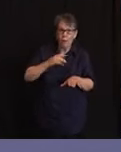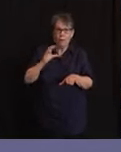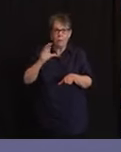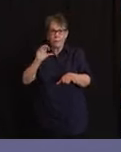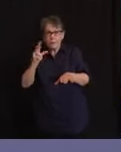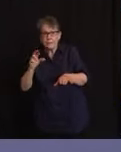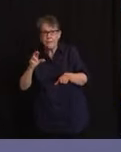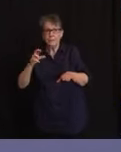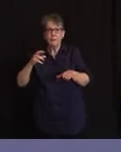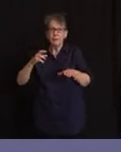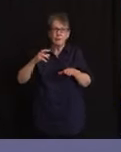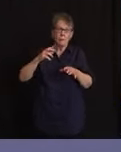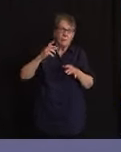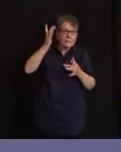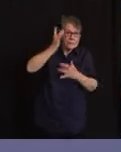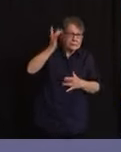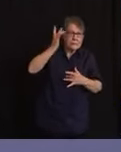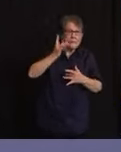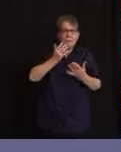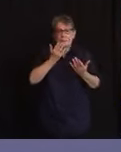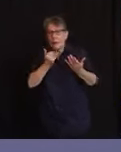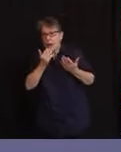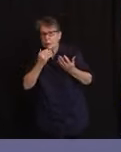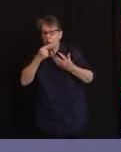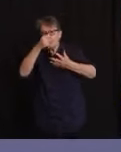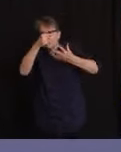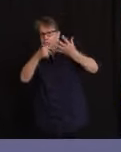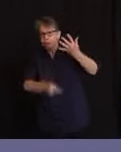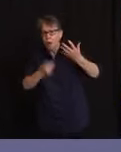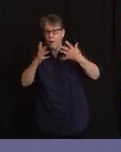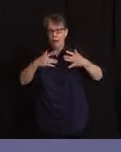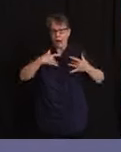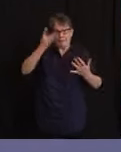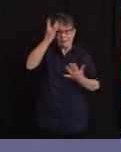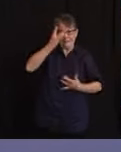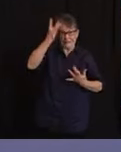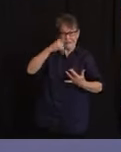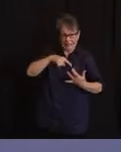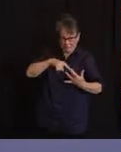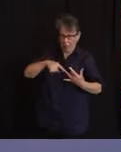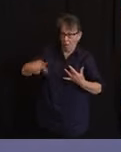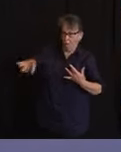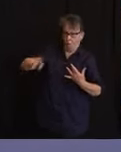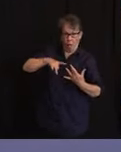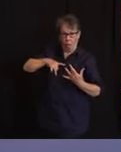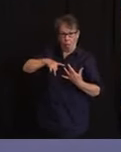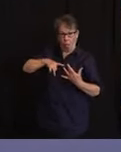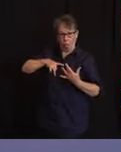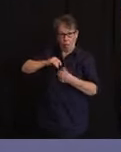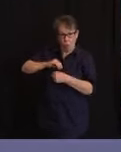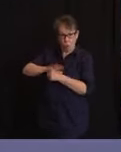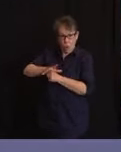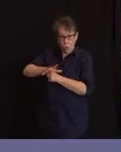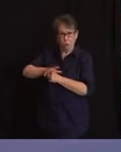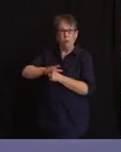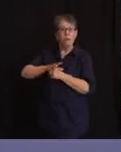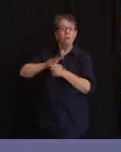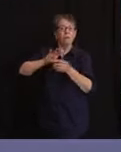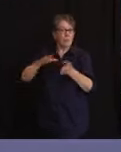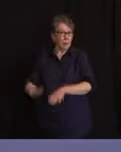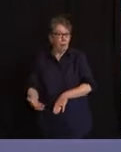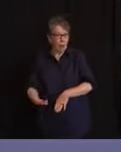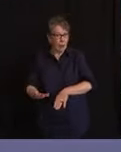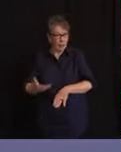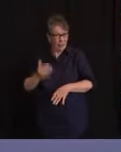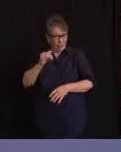diabetes. Would you agree with that the vast majority of people who are dying fit into